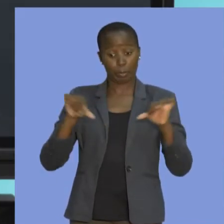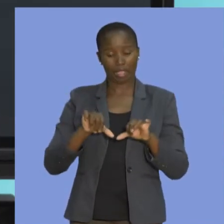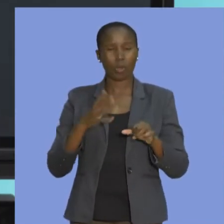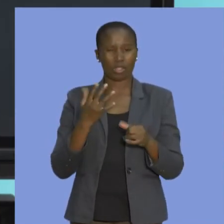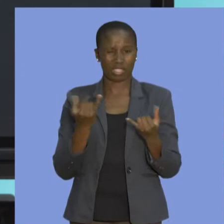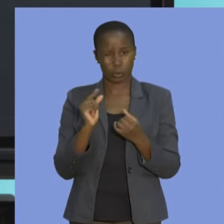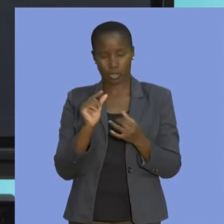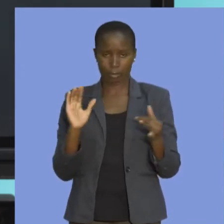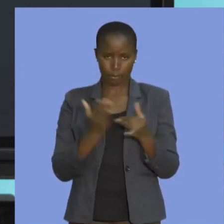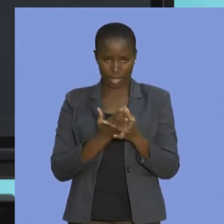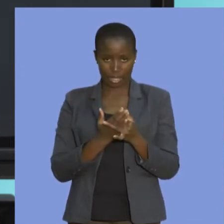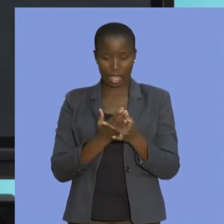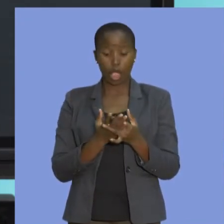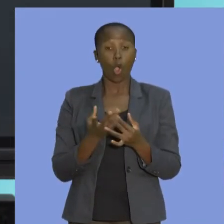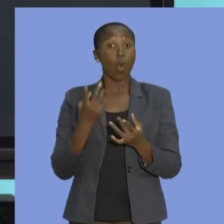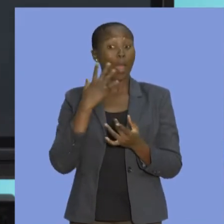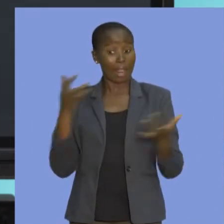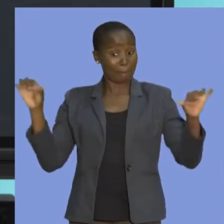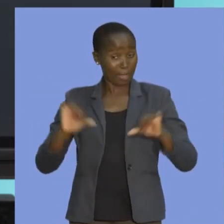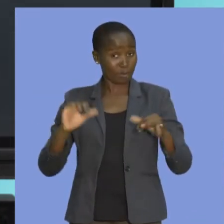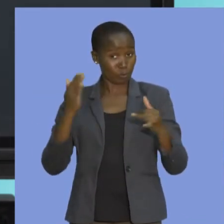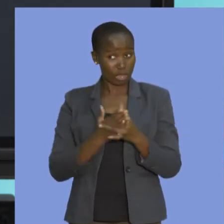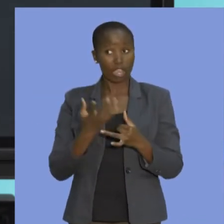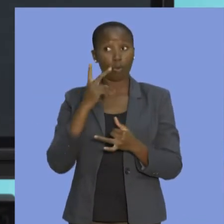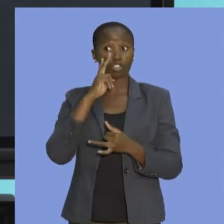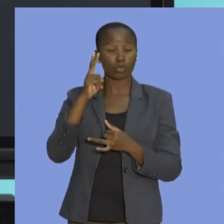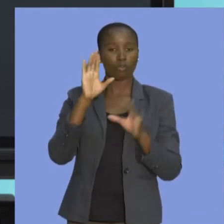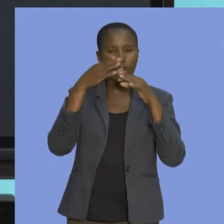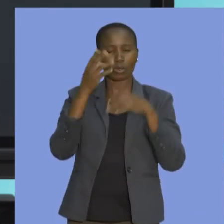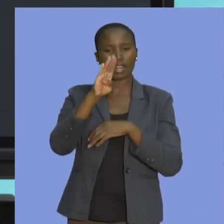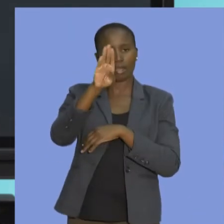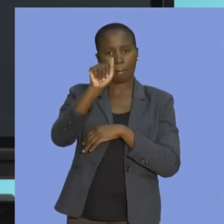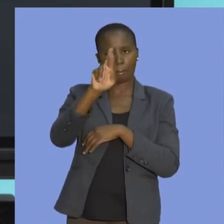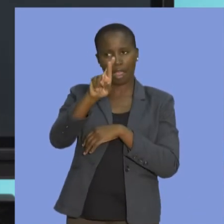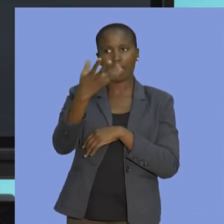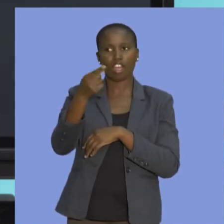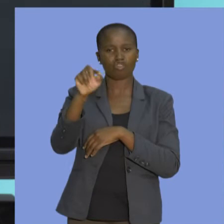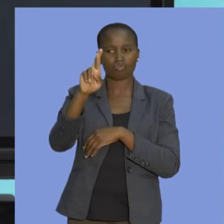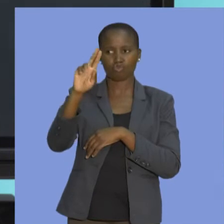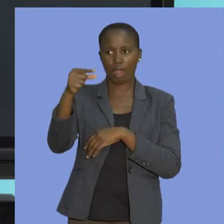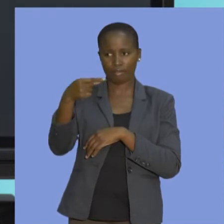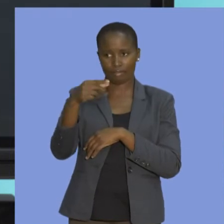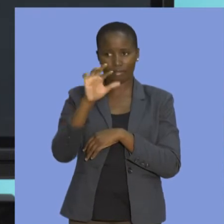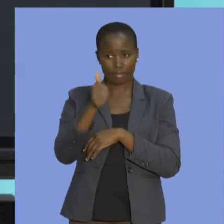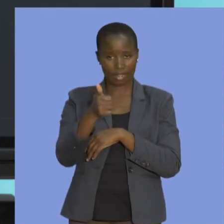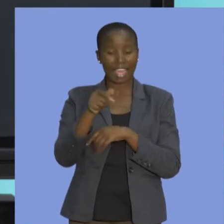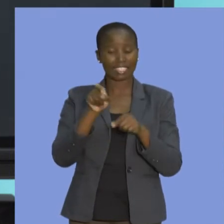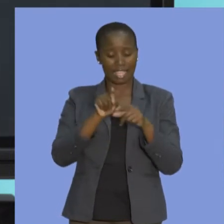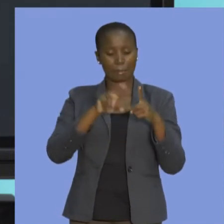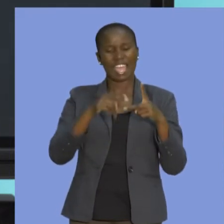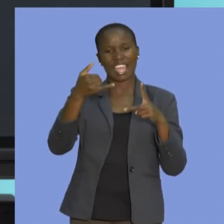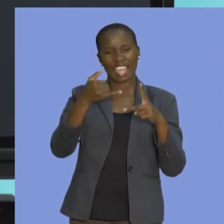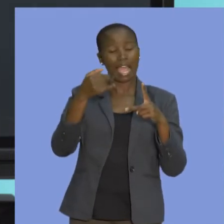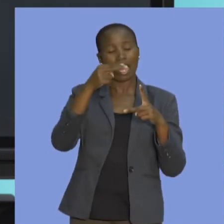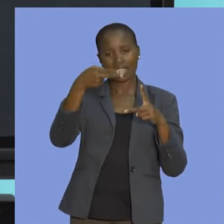And after the break, we'll come back and look at the bar graph and the histogram. Okay. So let's take